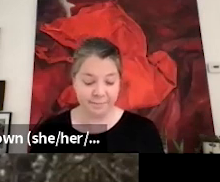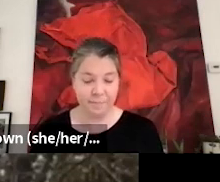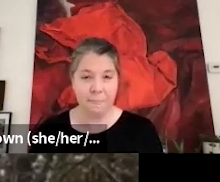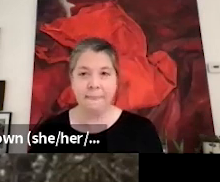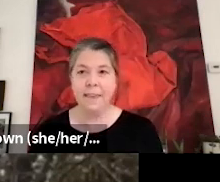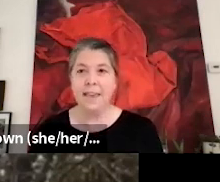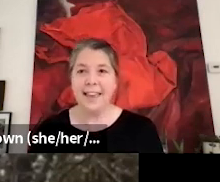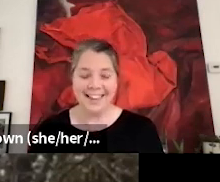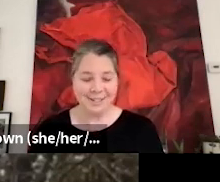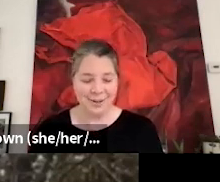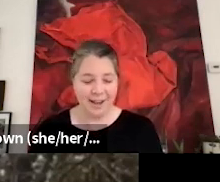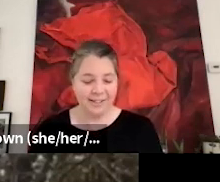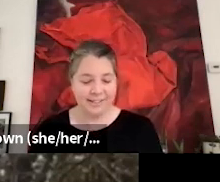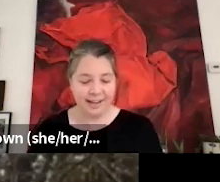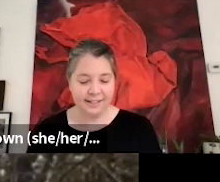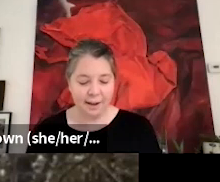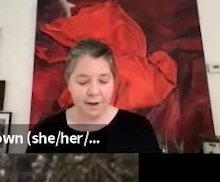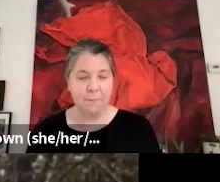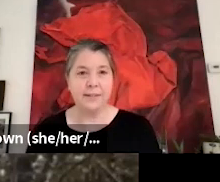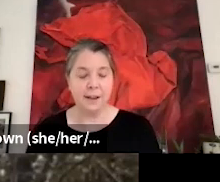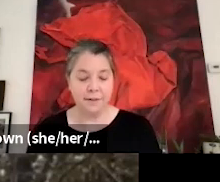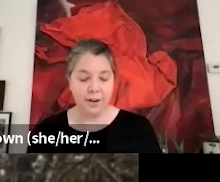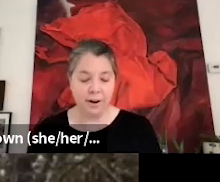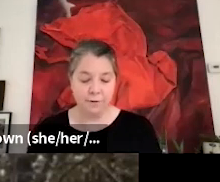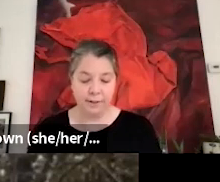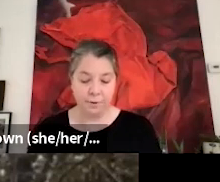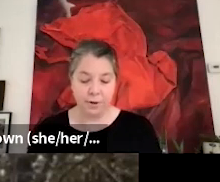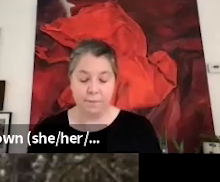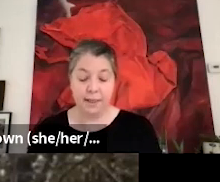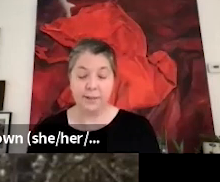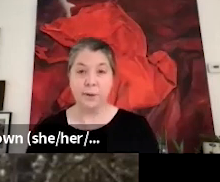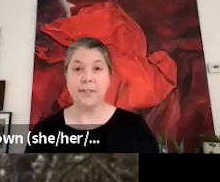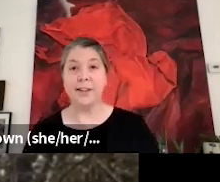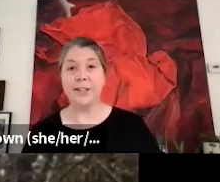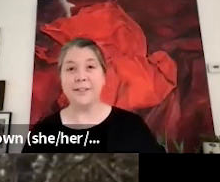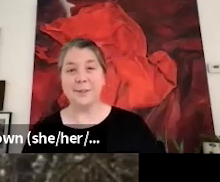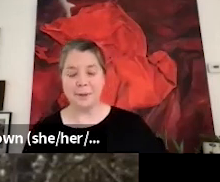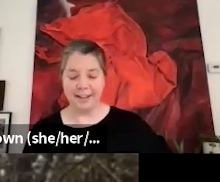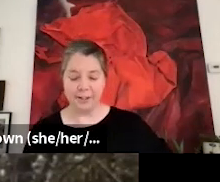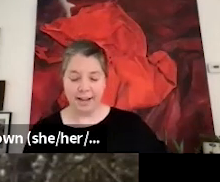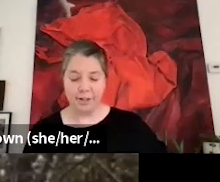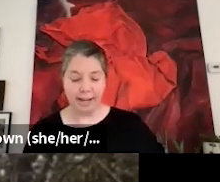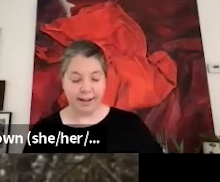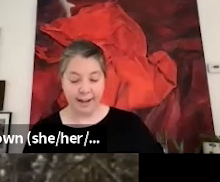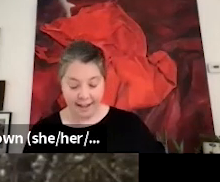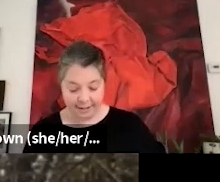conversations. In 2006, I found myself at a conference put on by the Association of